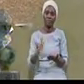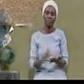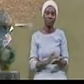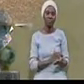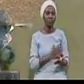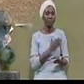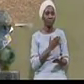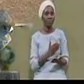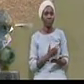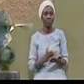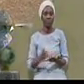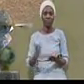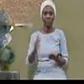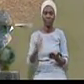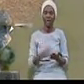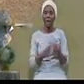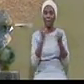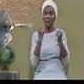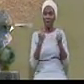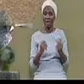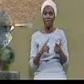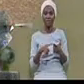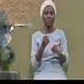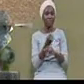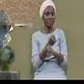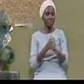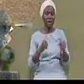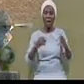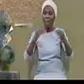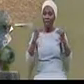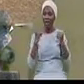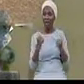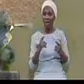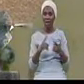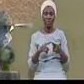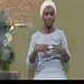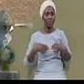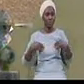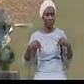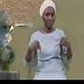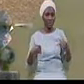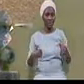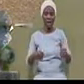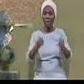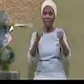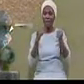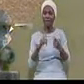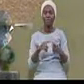power to save, power to heal, power to deliver,